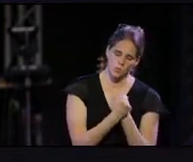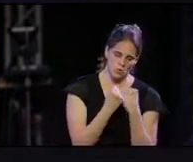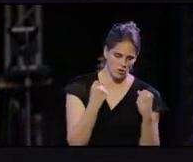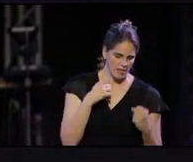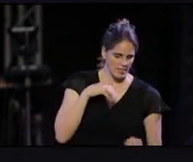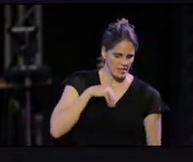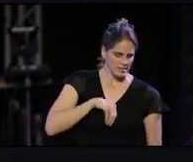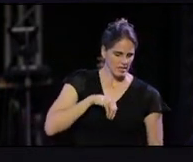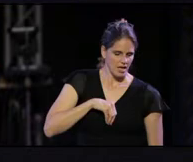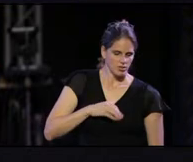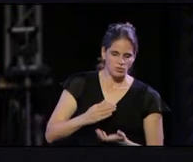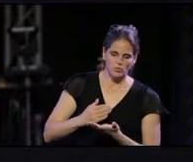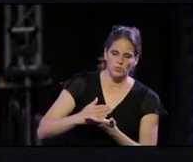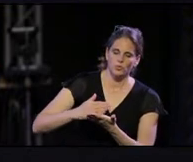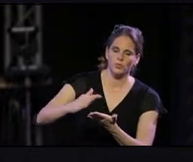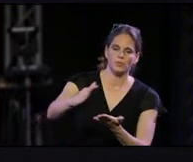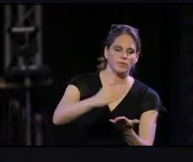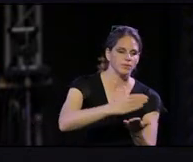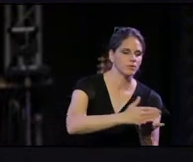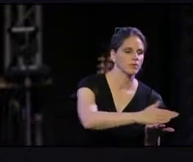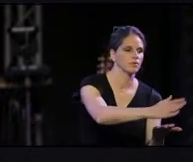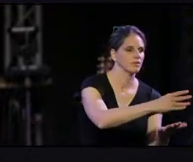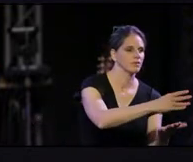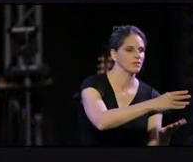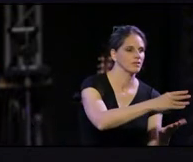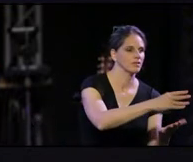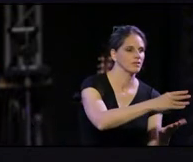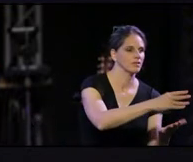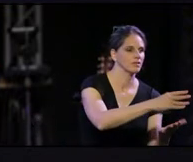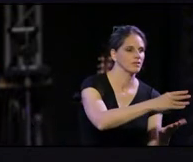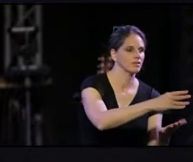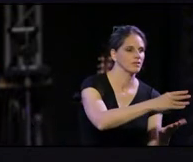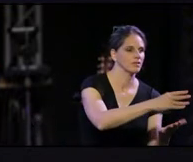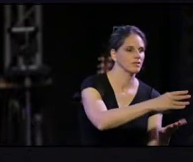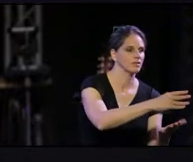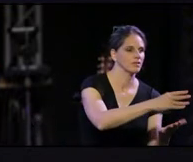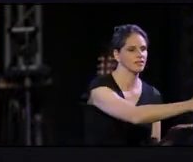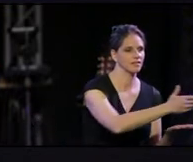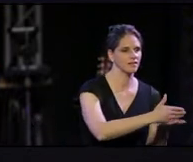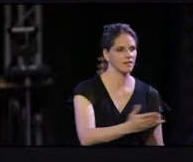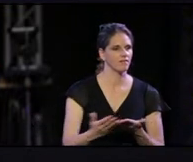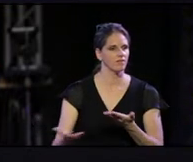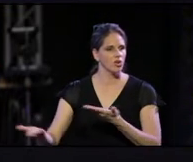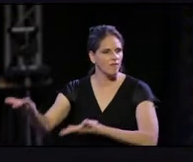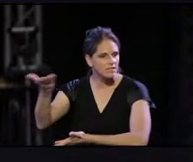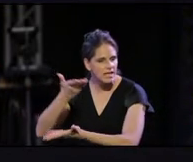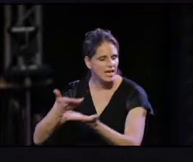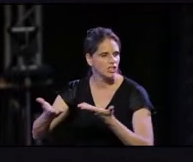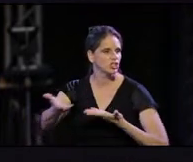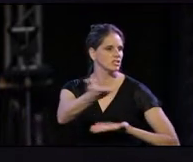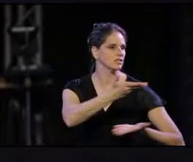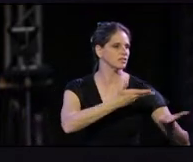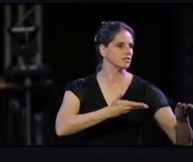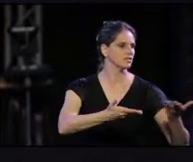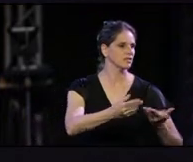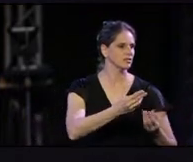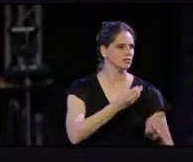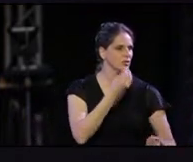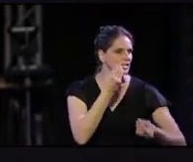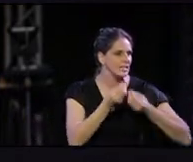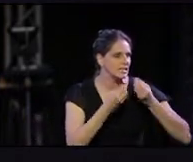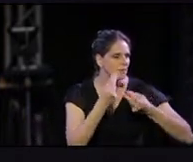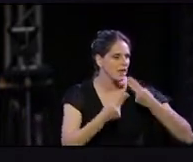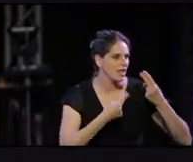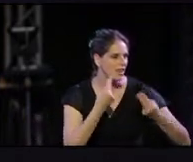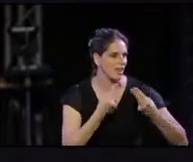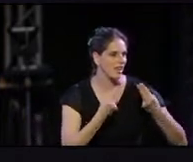and scatter those seeds, to have those conversations, to eat those meals, to have those awkward moments,